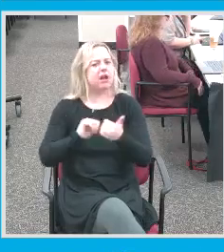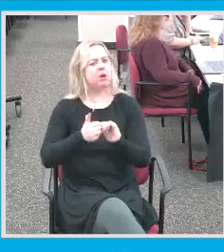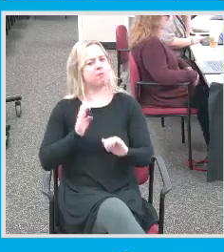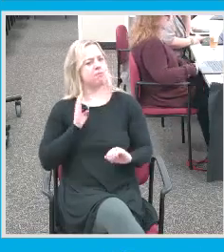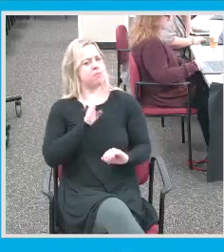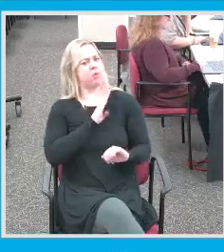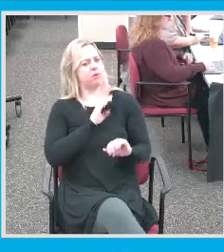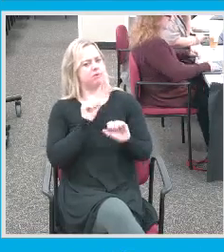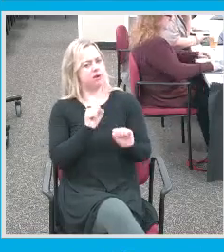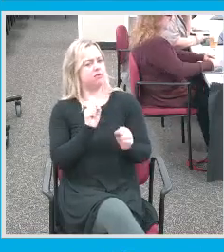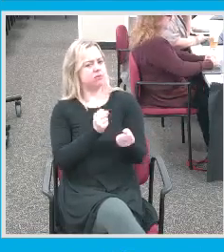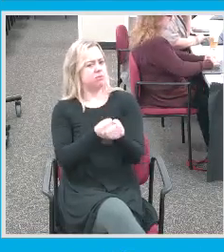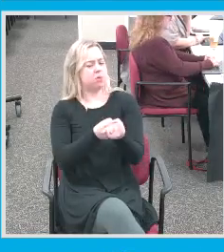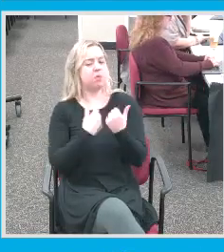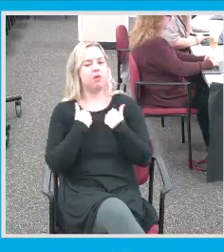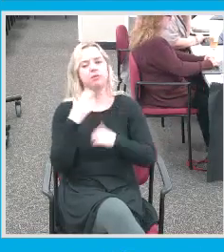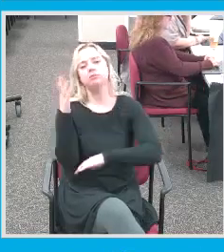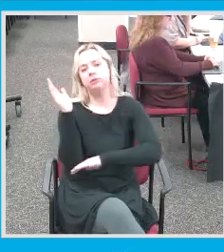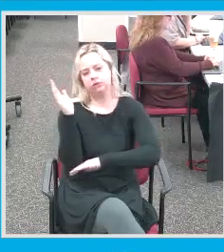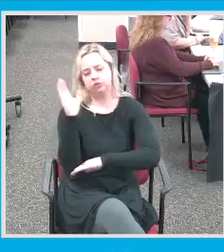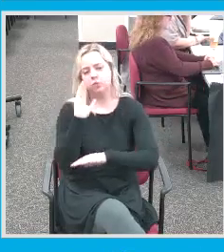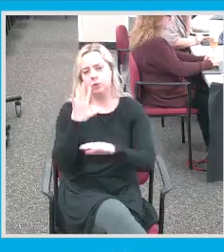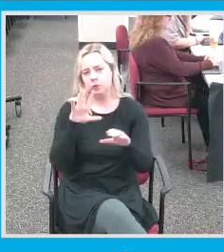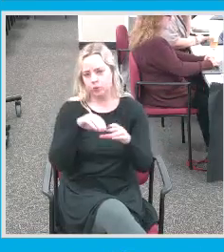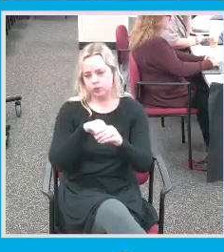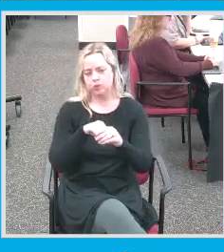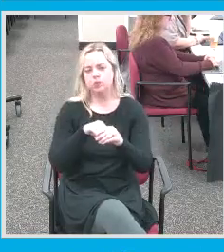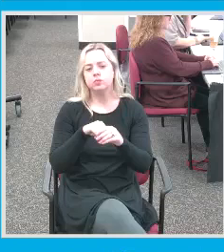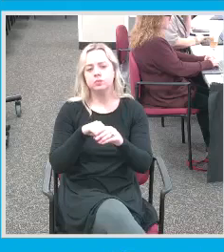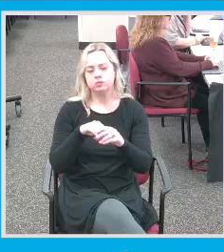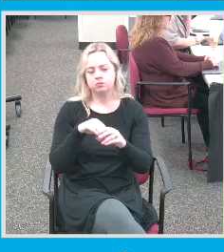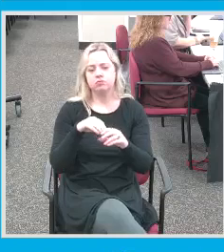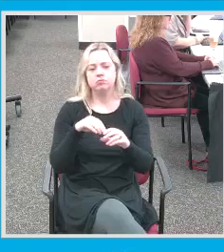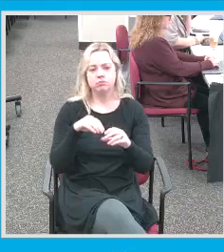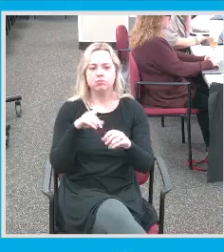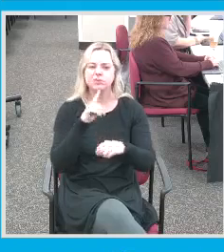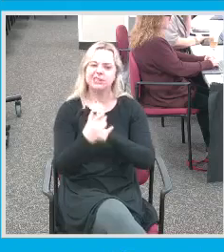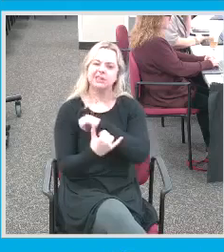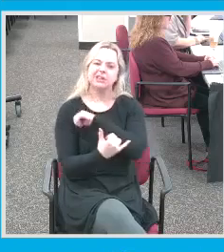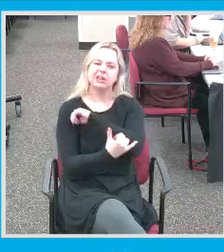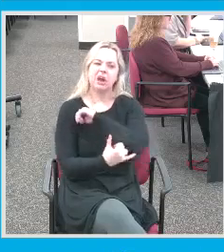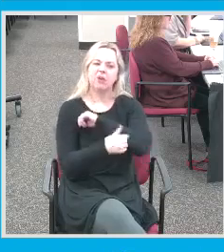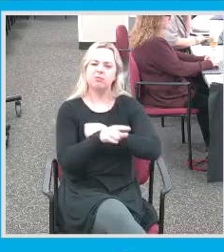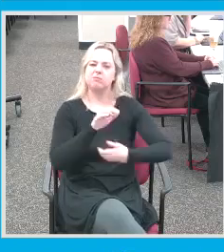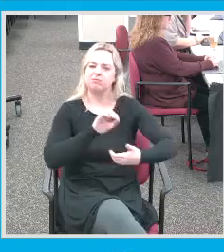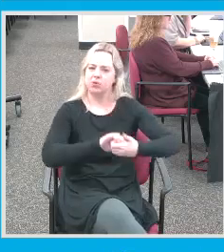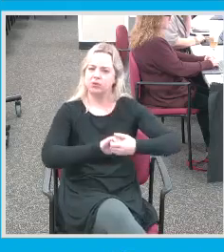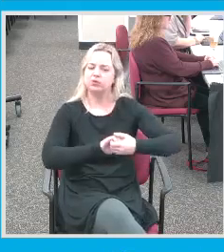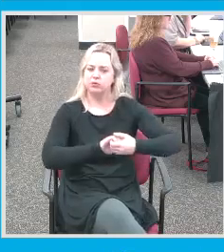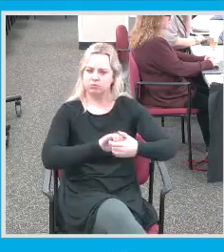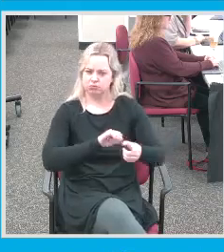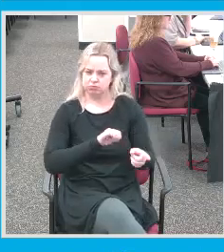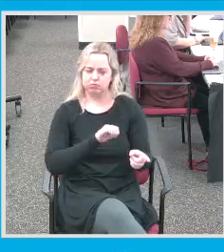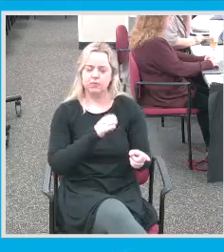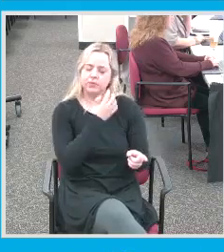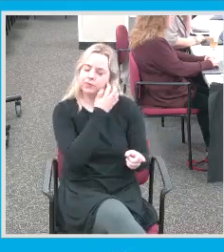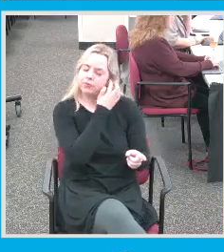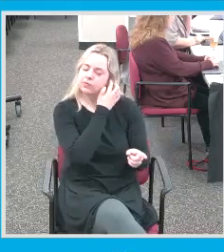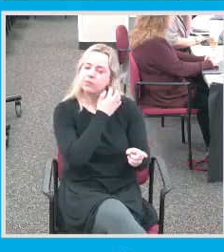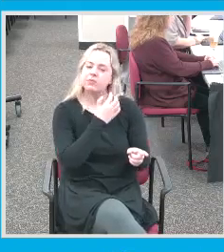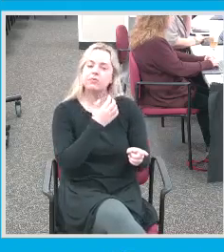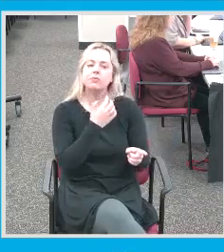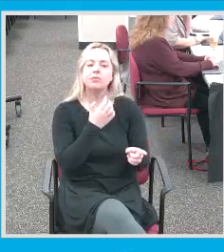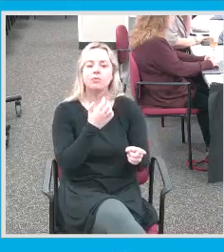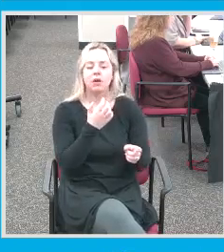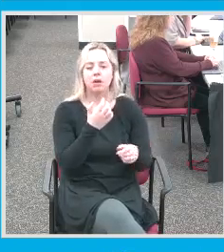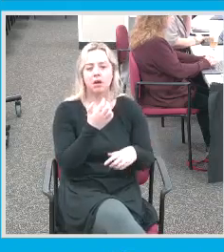that includes our county partner, and Pete Carey was